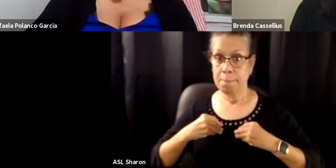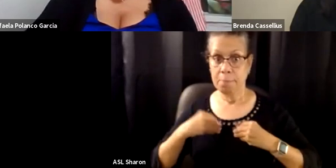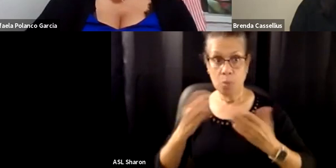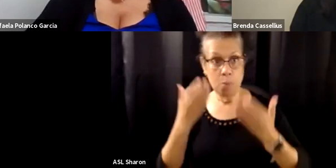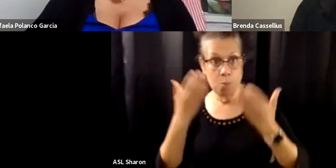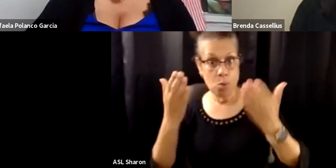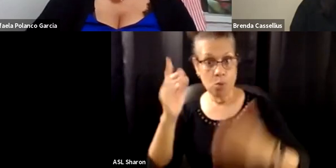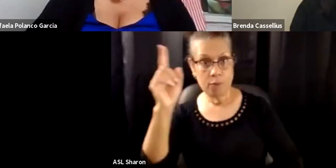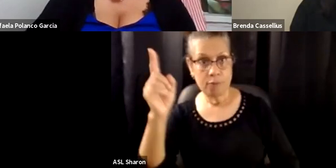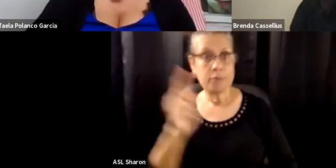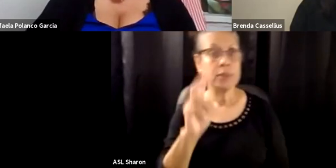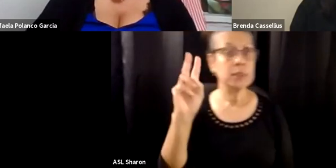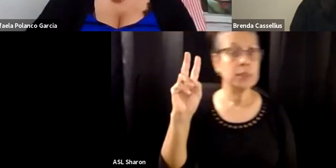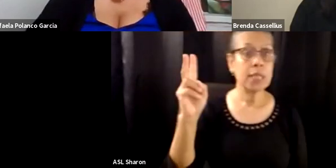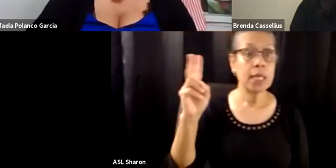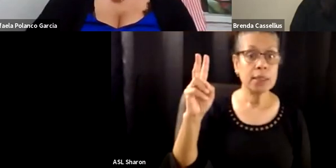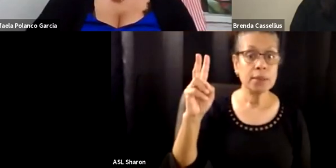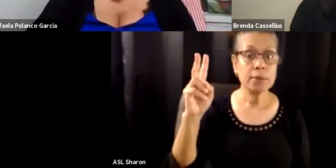thank you is there a second